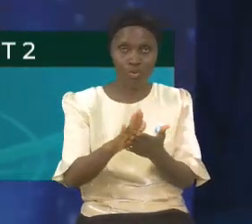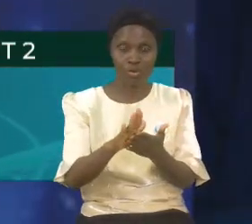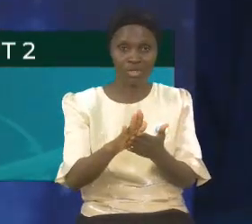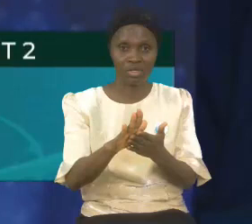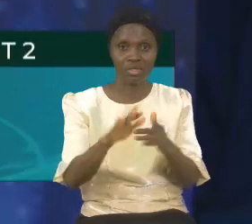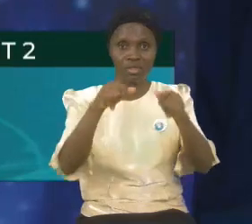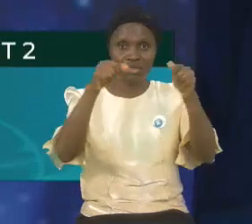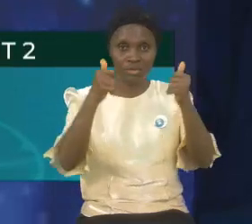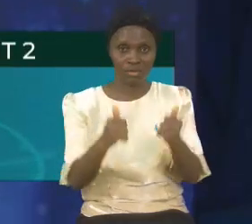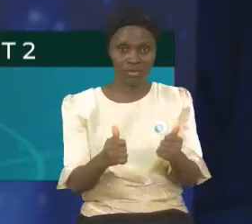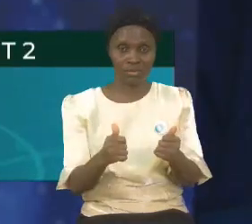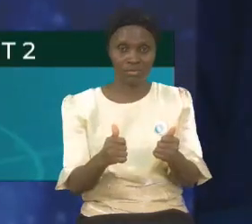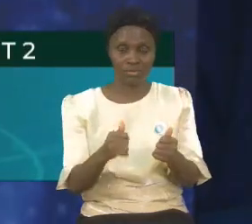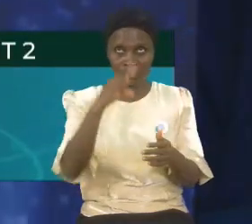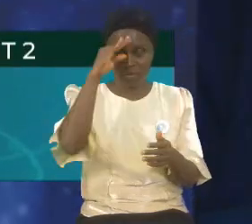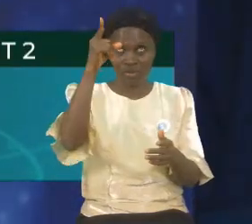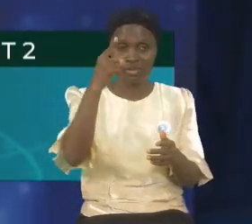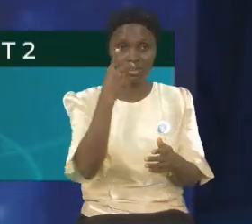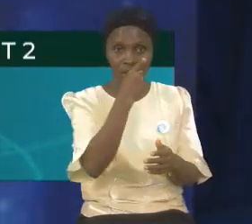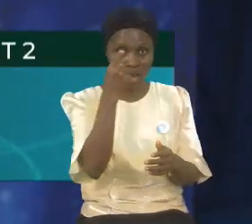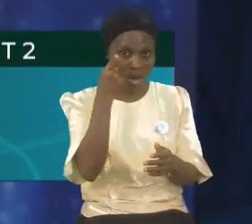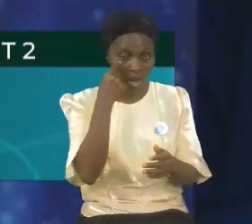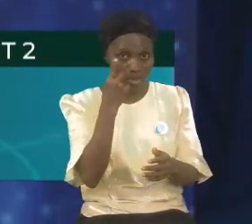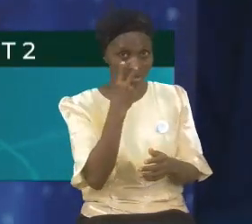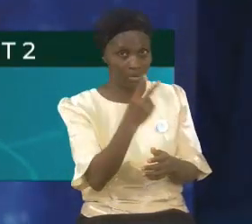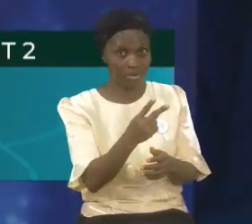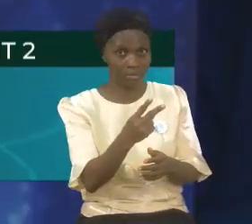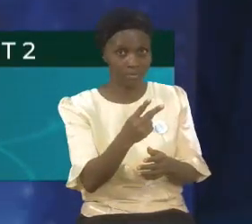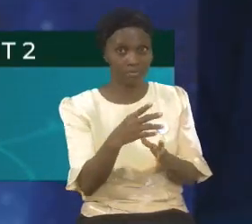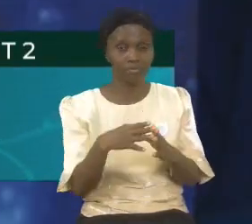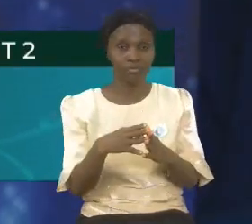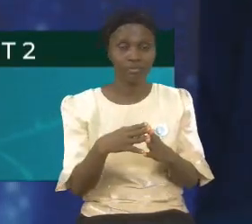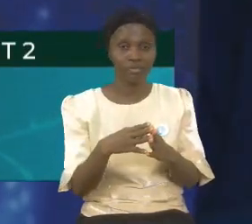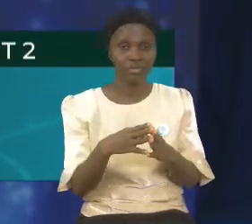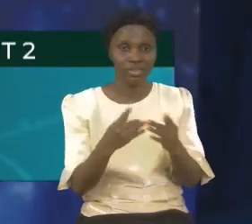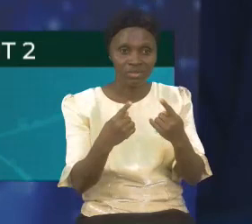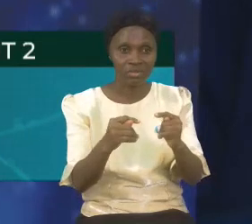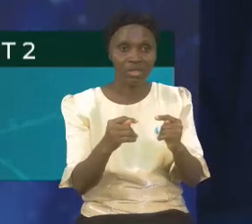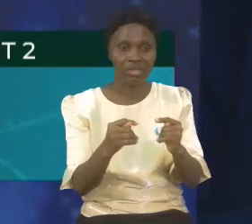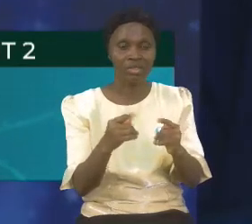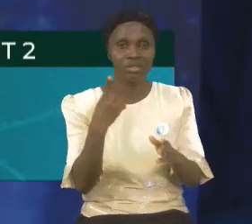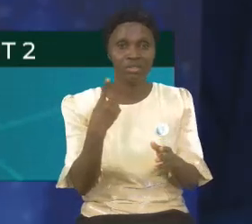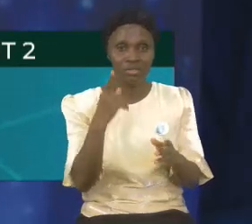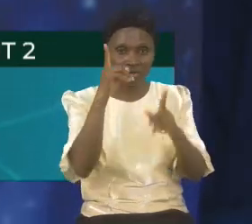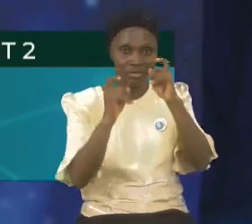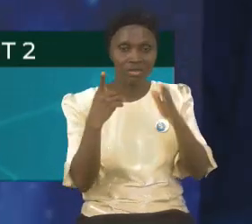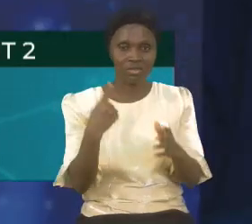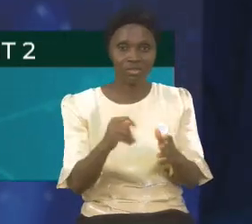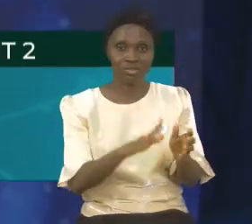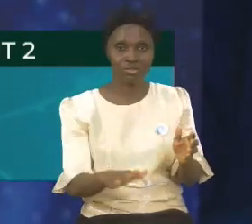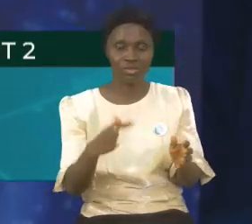heaven. His eyes behold, his eyelids try the children of men. Then in